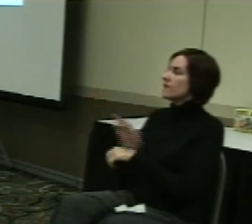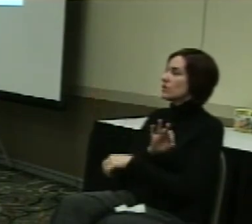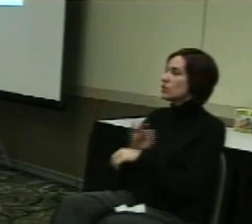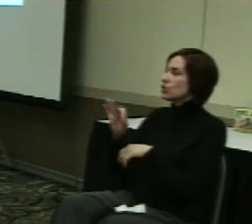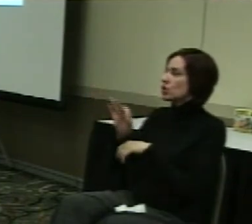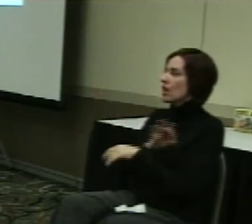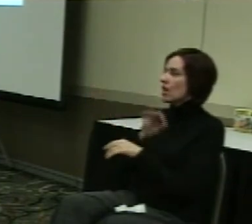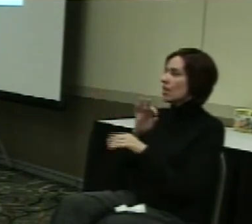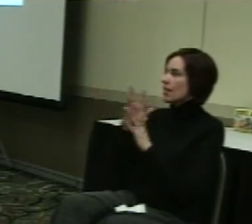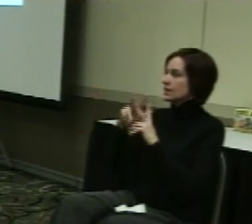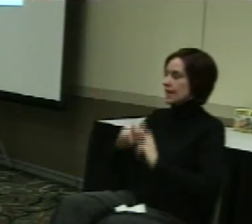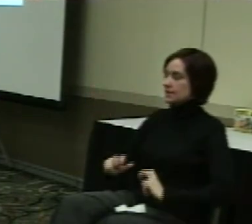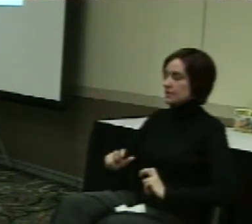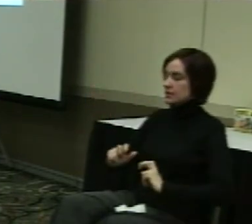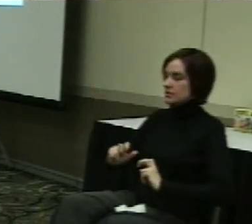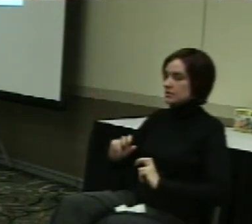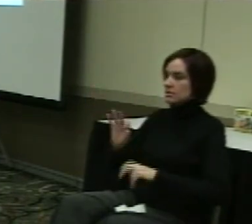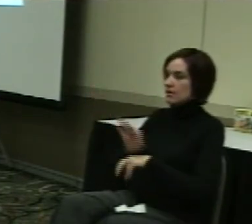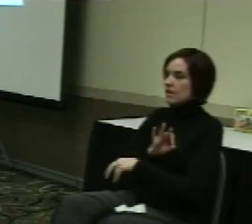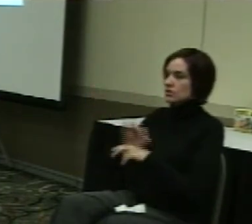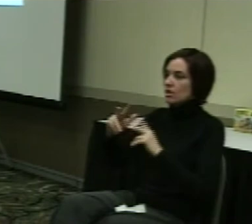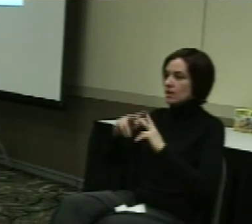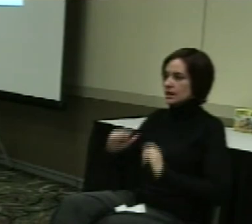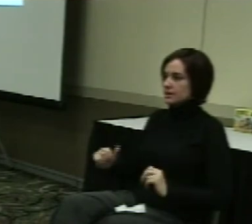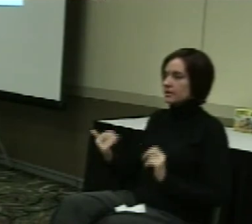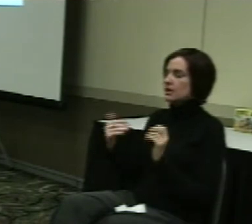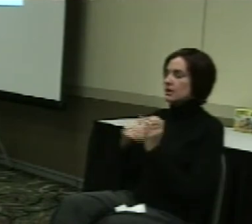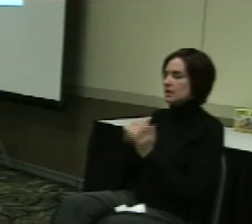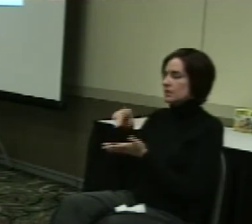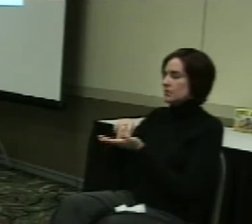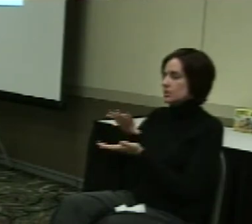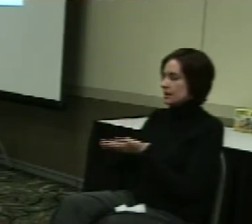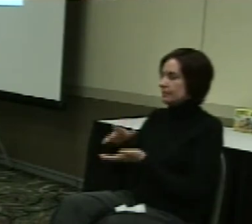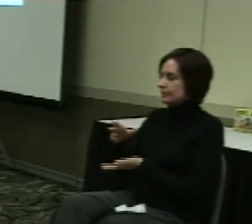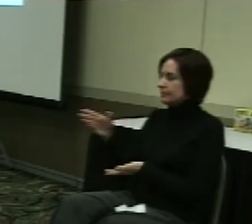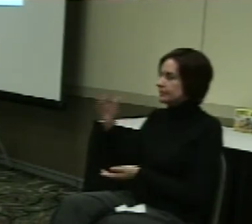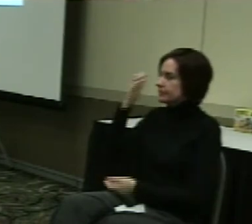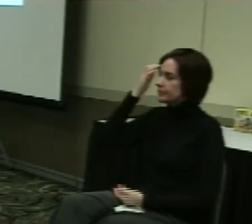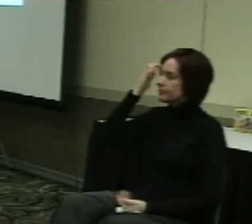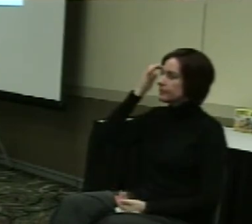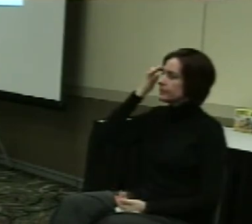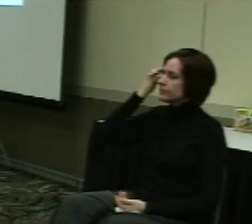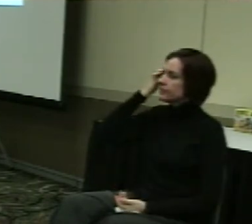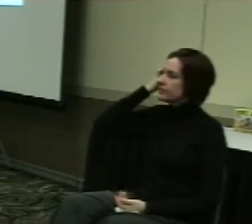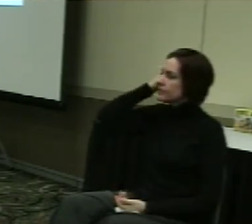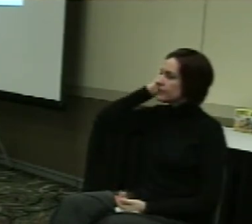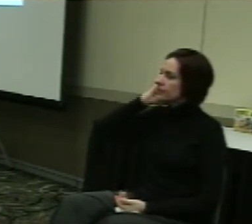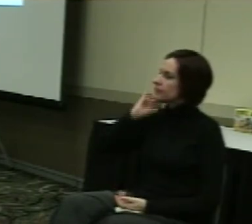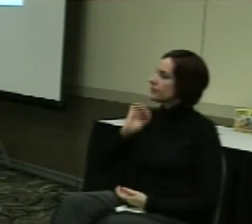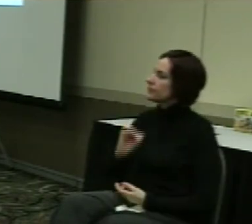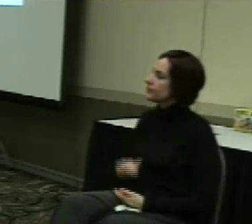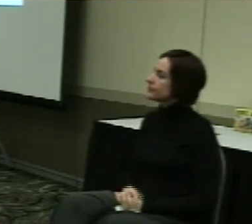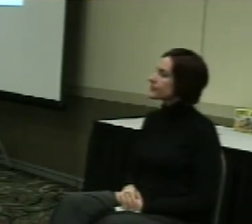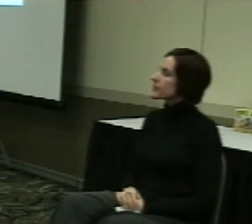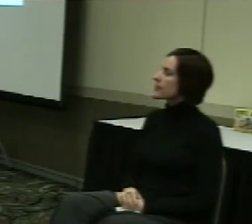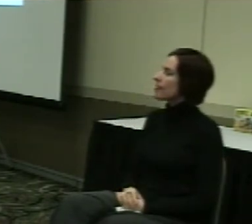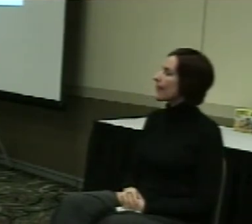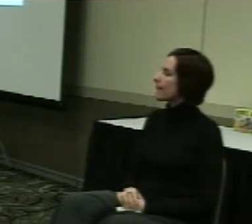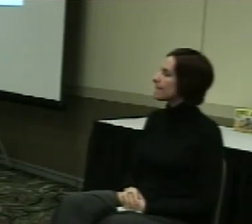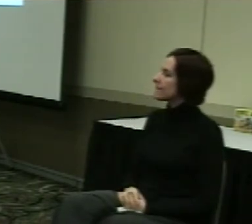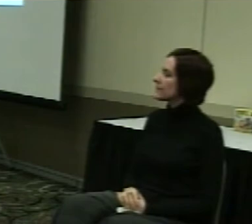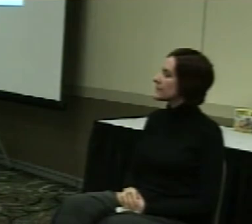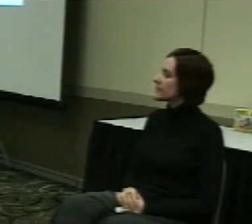assessment. Again, you could fill that in, couldn't you? Functional assessment and functional analysis. Now,